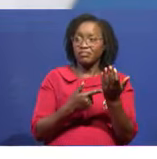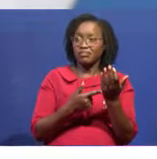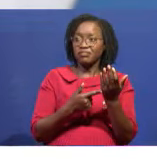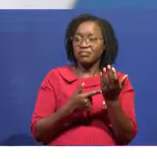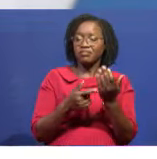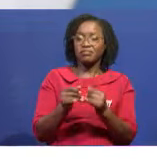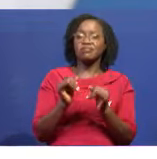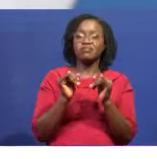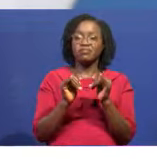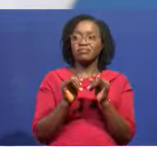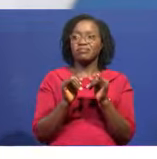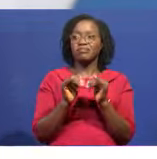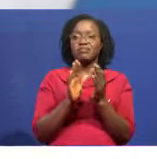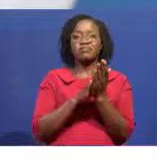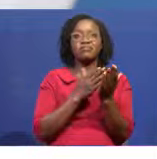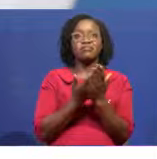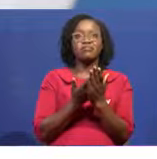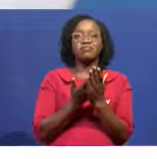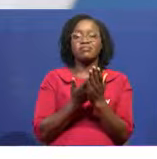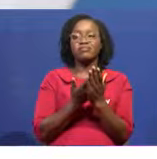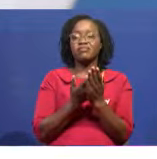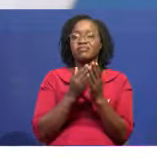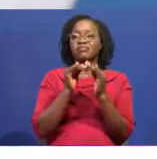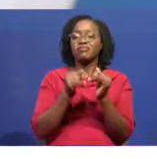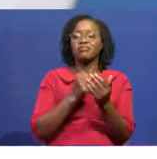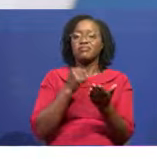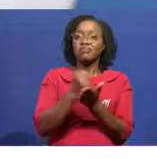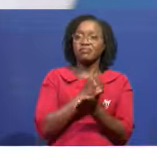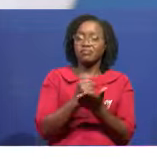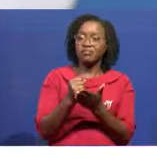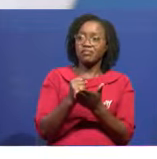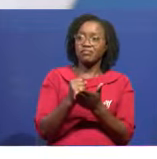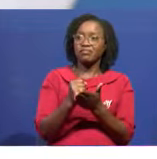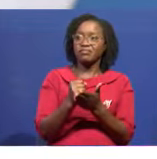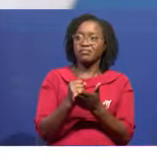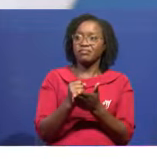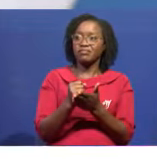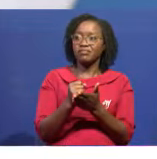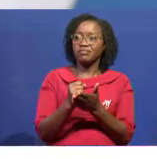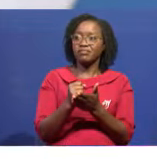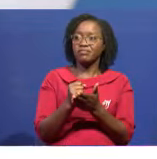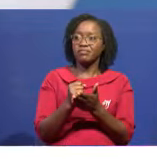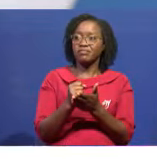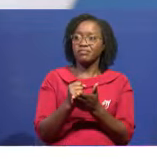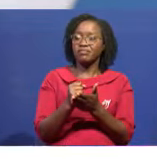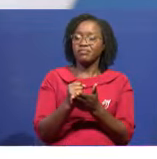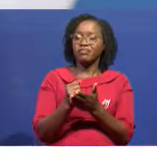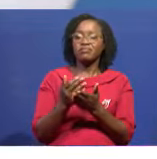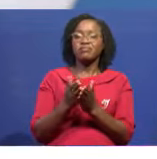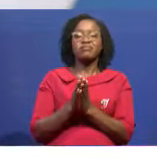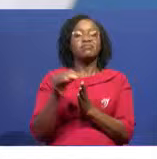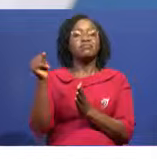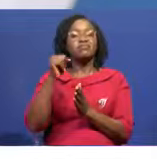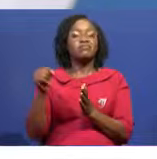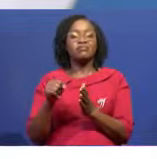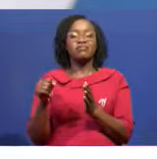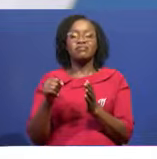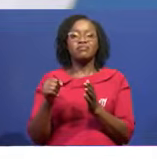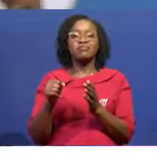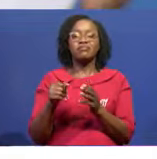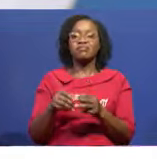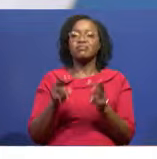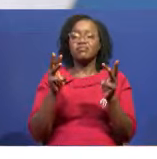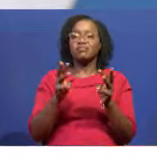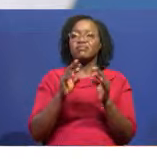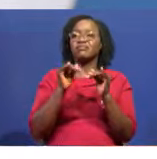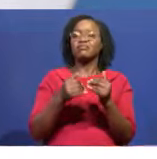you'll be trying to apply or renew for your passport, which is still in the analog format. And when you're renewing it, they need